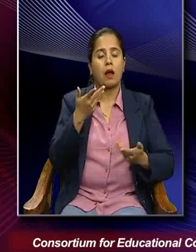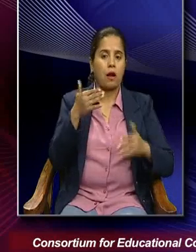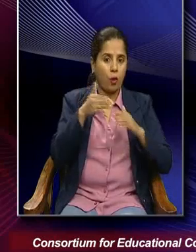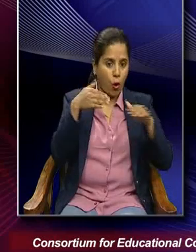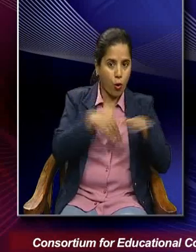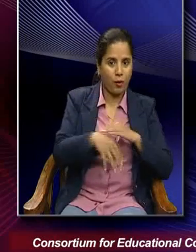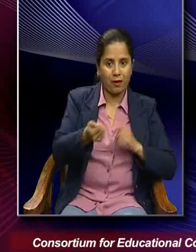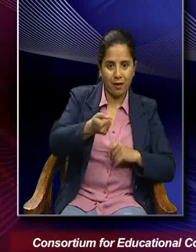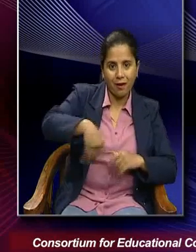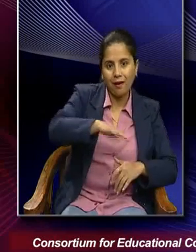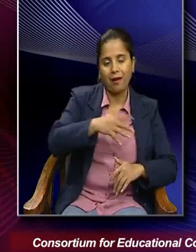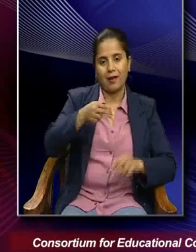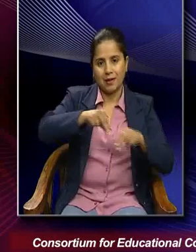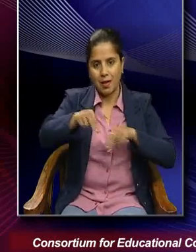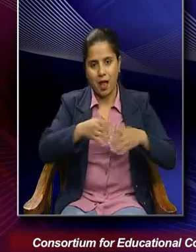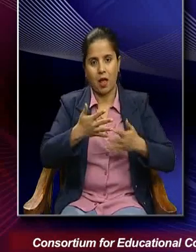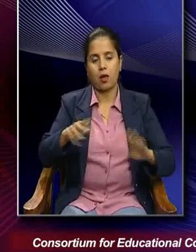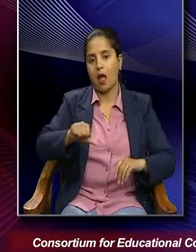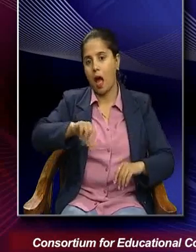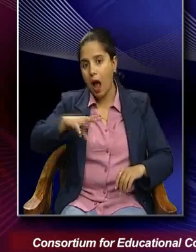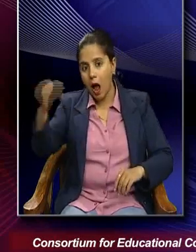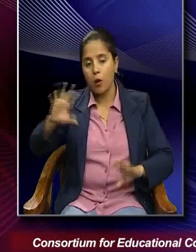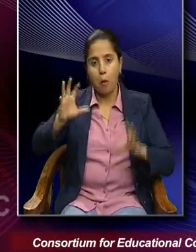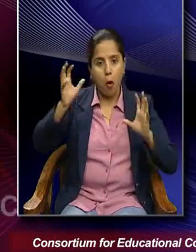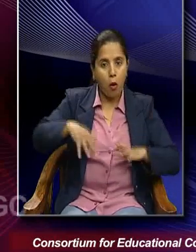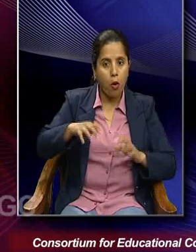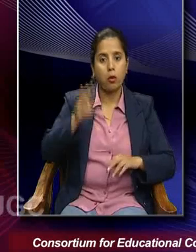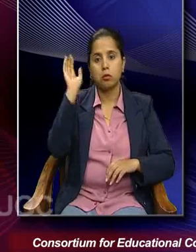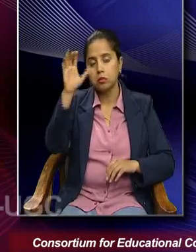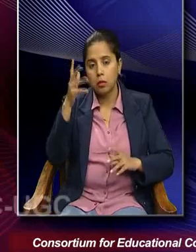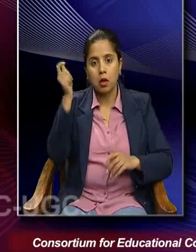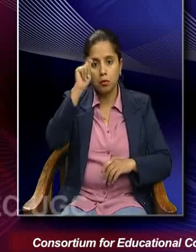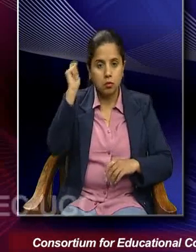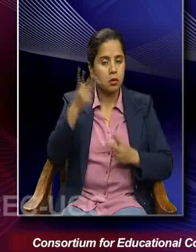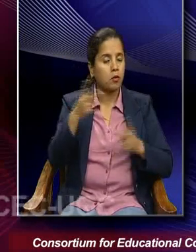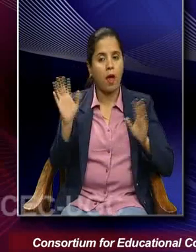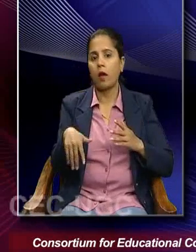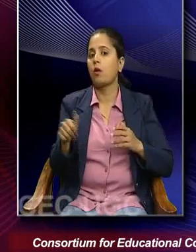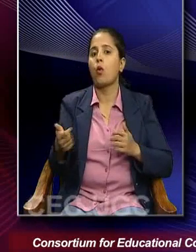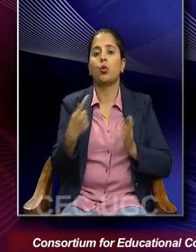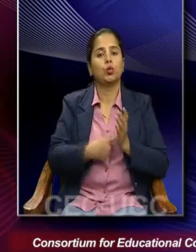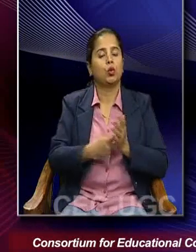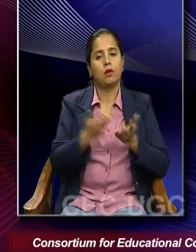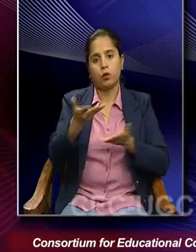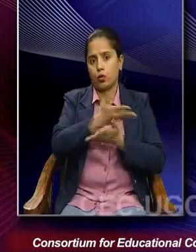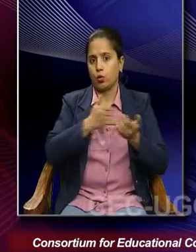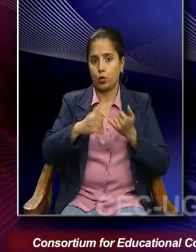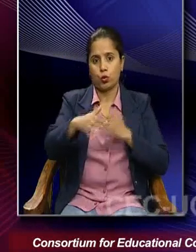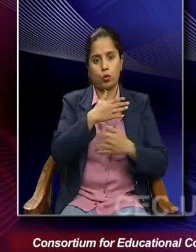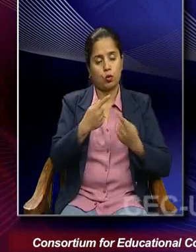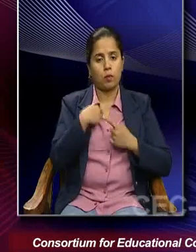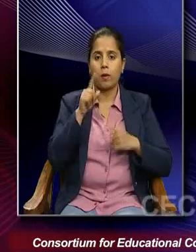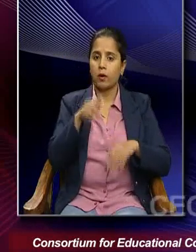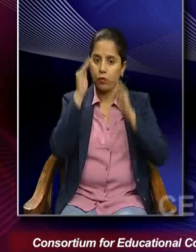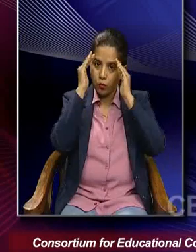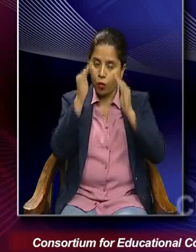outdoor games has rules. So, even social reality interaction is like a game. We have to follow